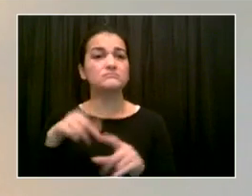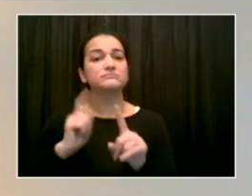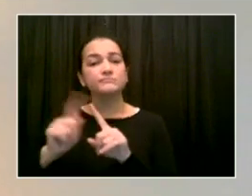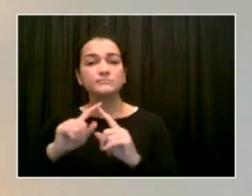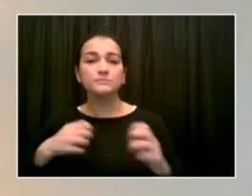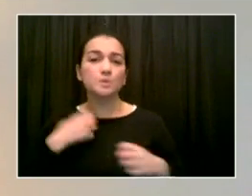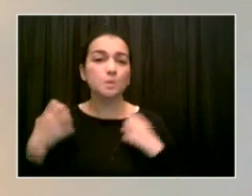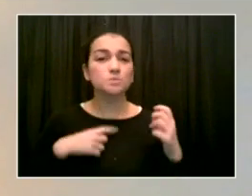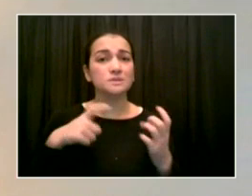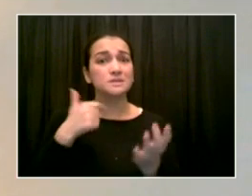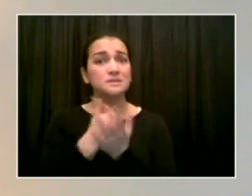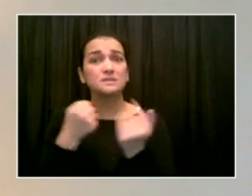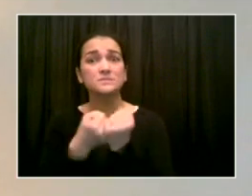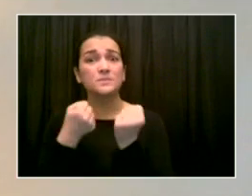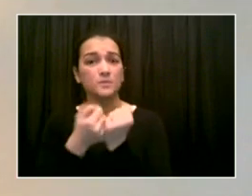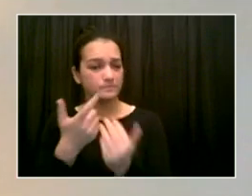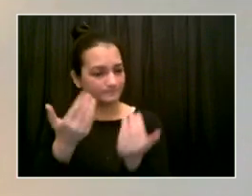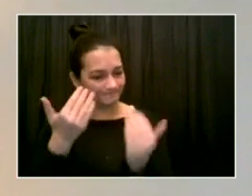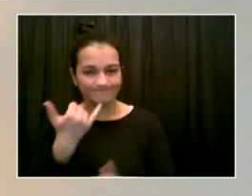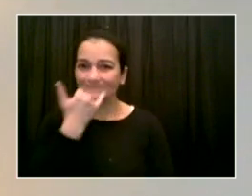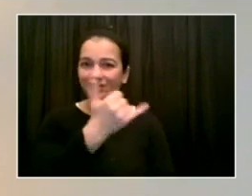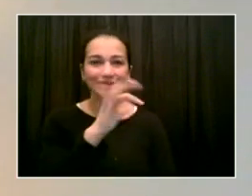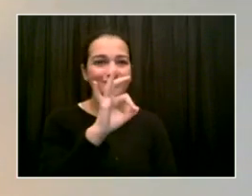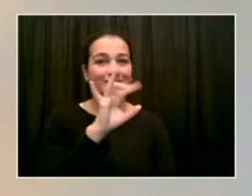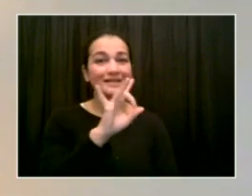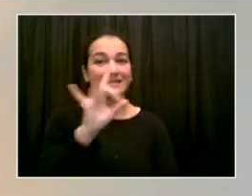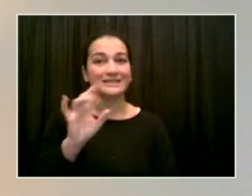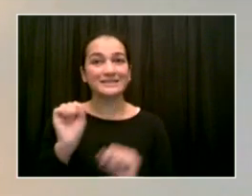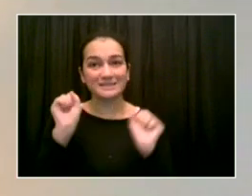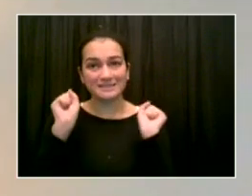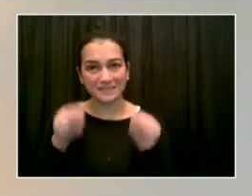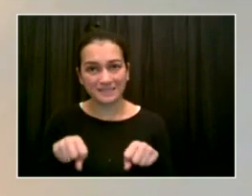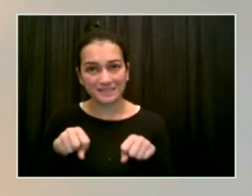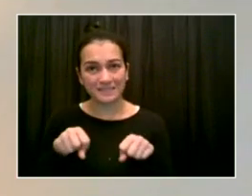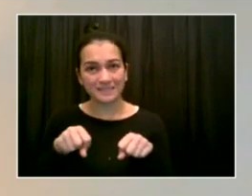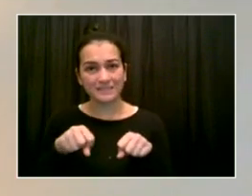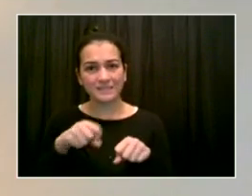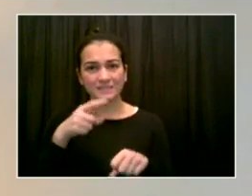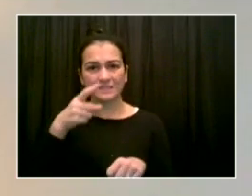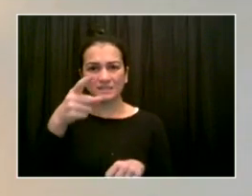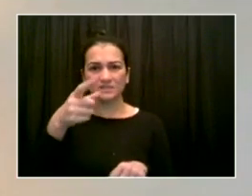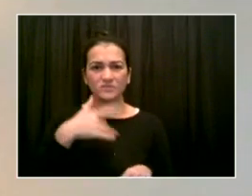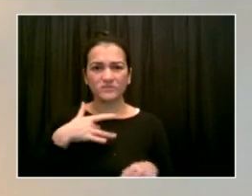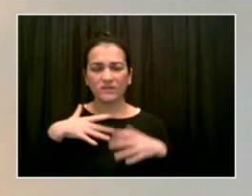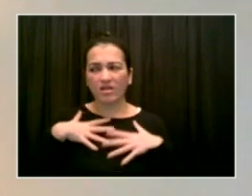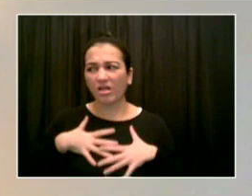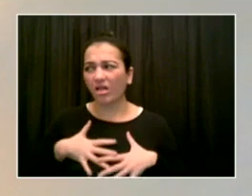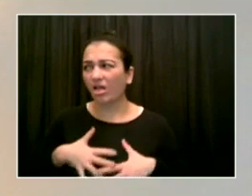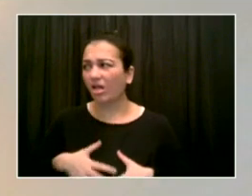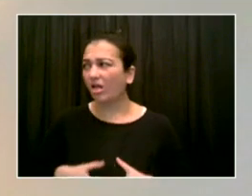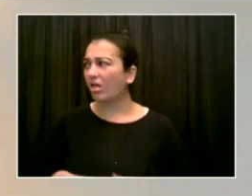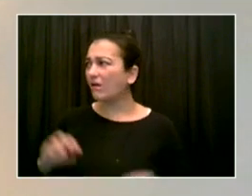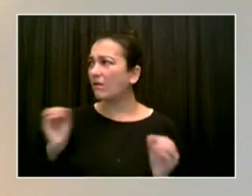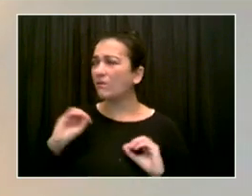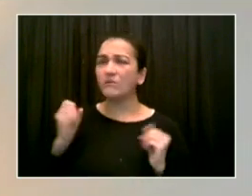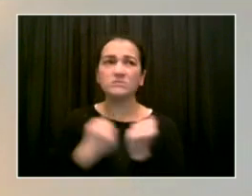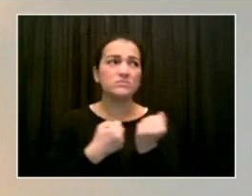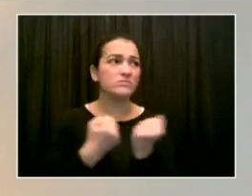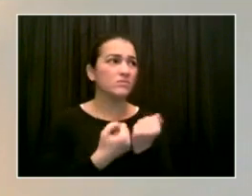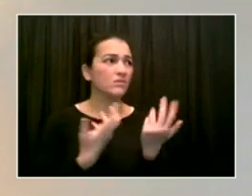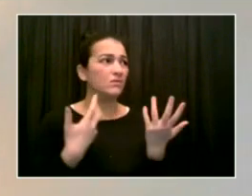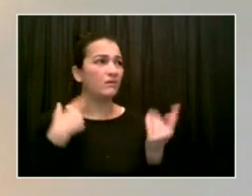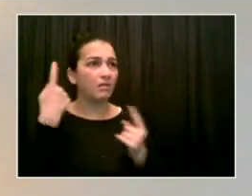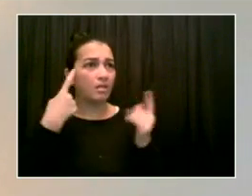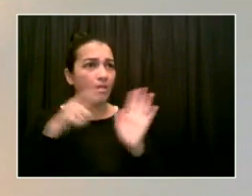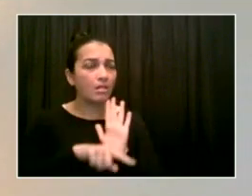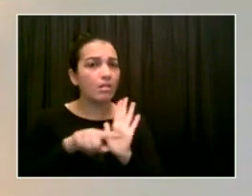point. No one should have to struggle alone for so long. I'm pleased that NYC Well is a model